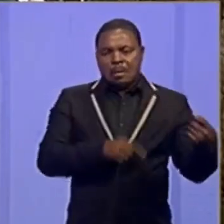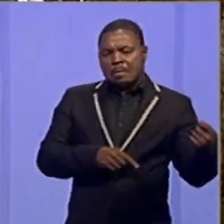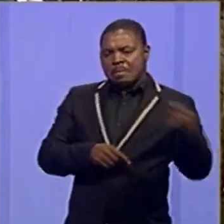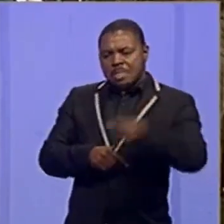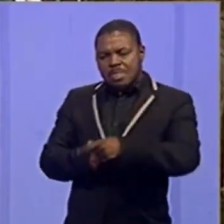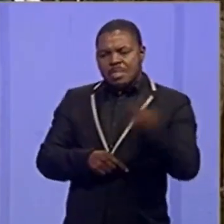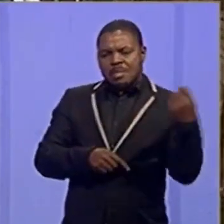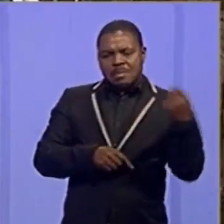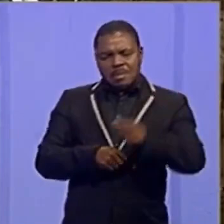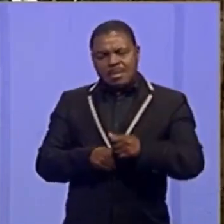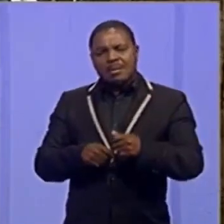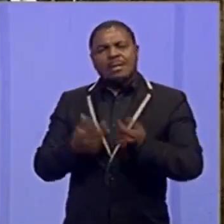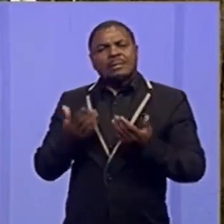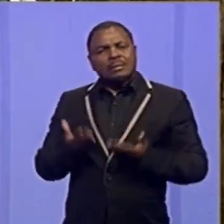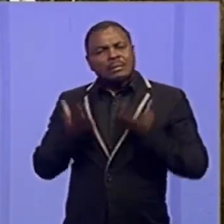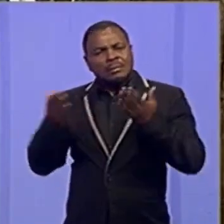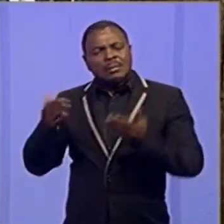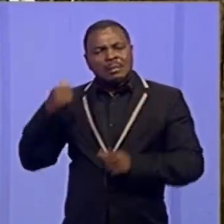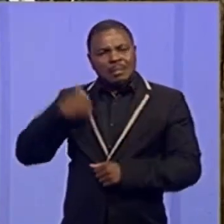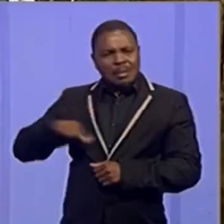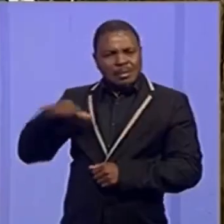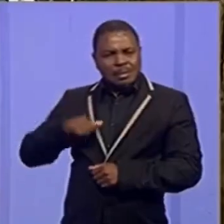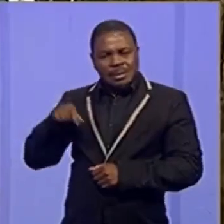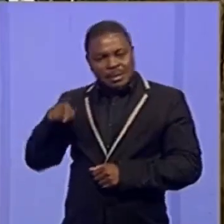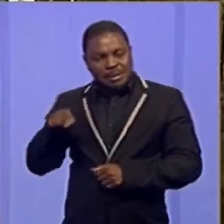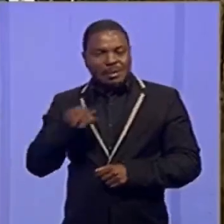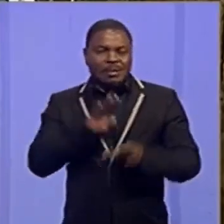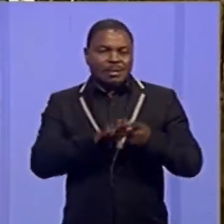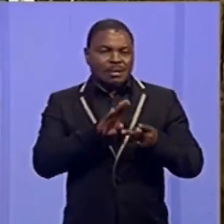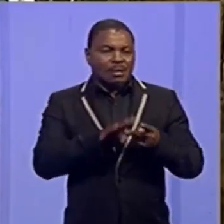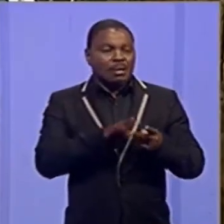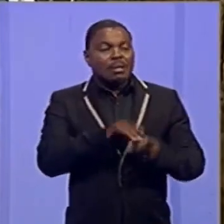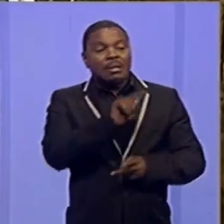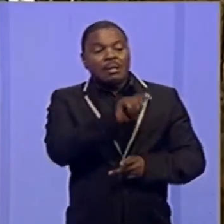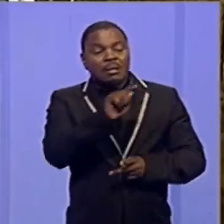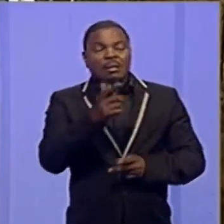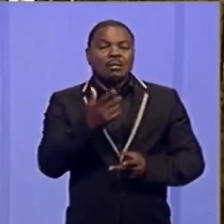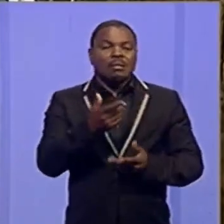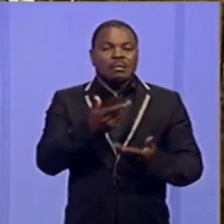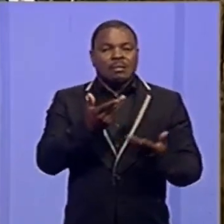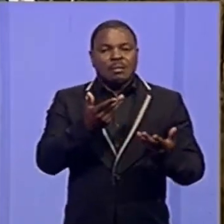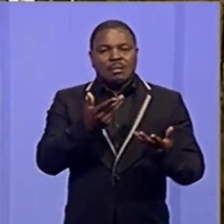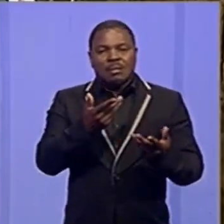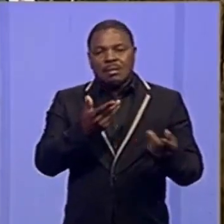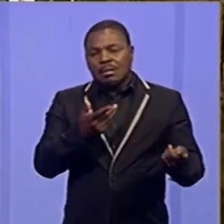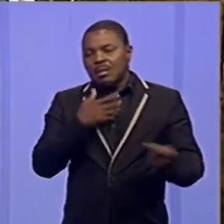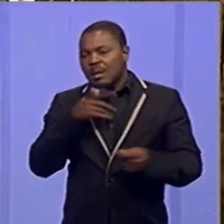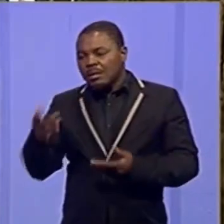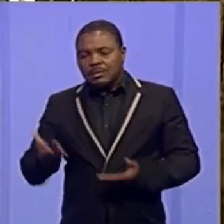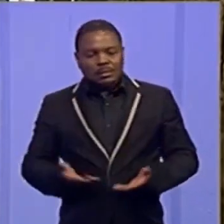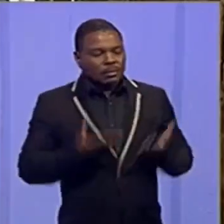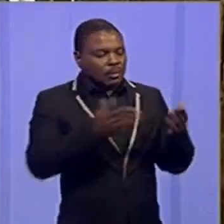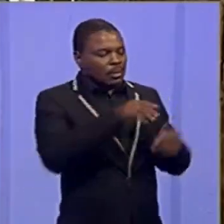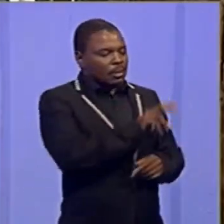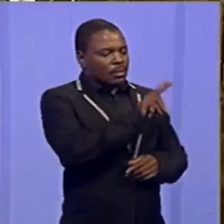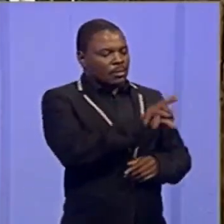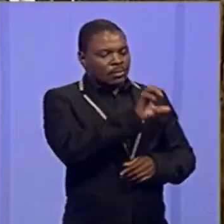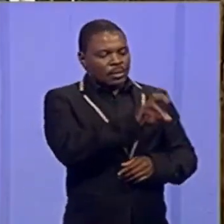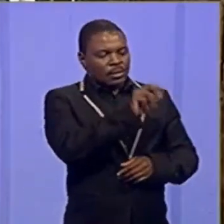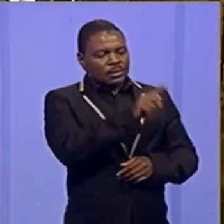in Potchefstroom, and a lot of those rates and taxes are going to Ventersdorp, and it's